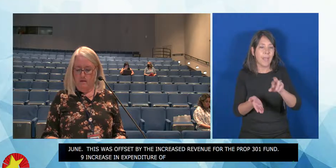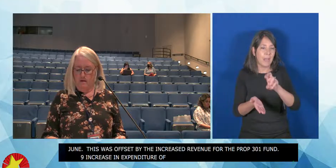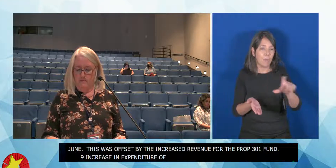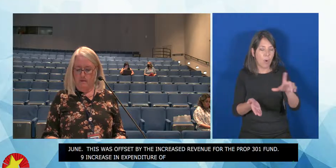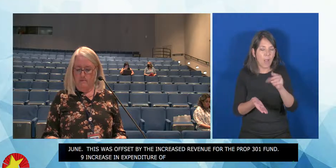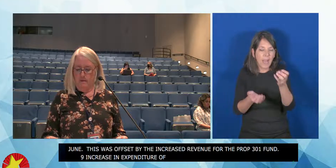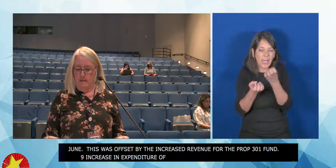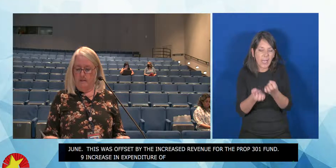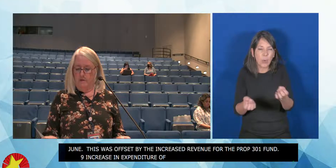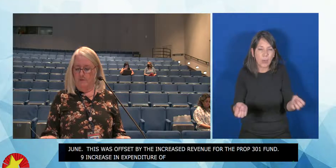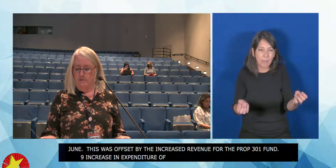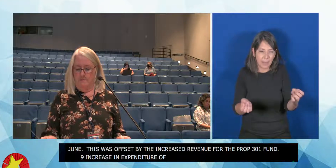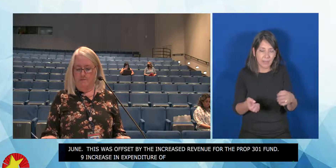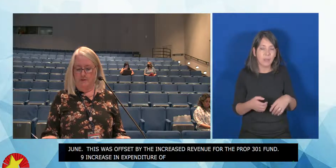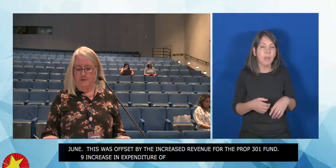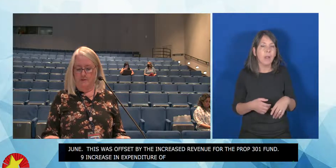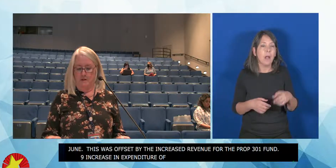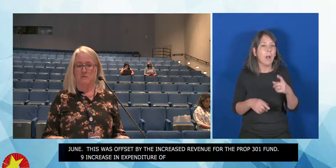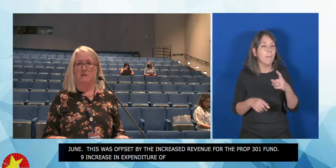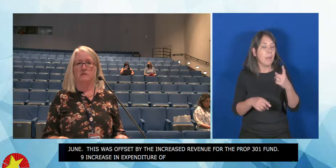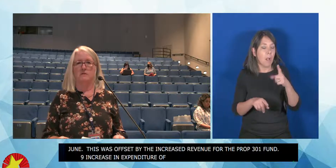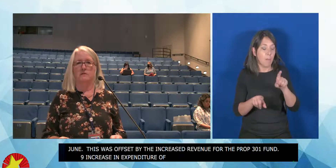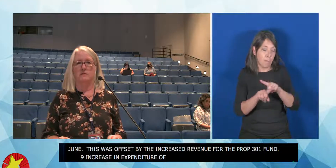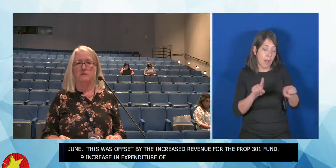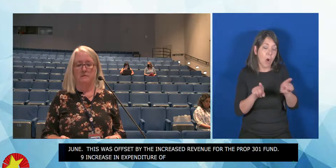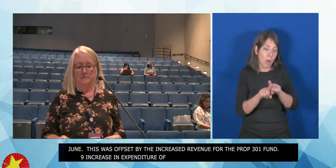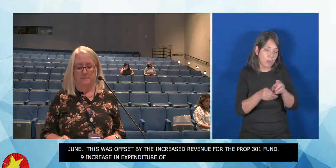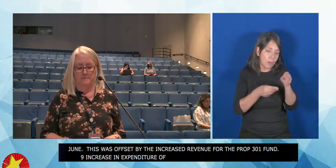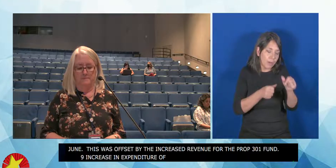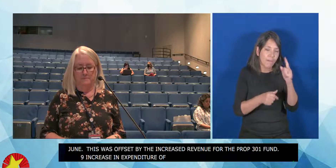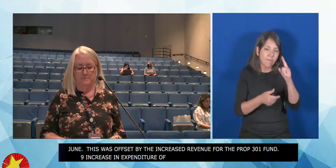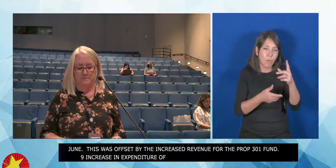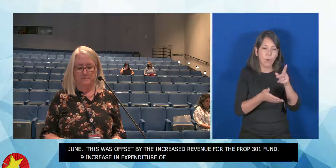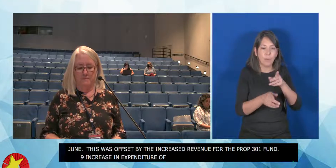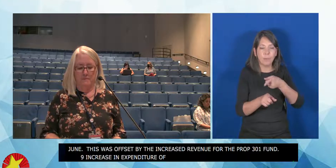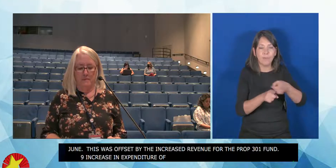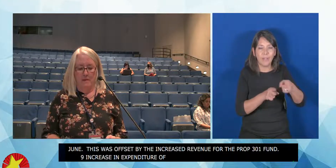equipment offset by the increase in professional and outside services.